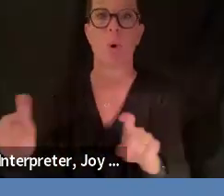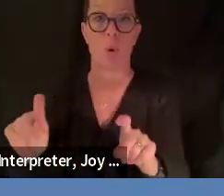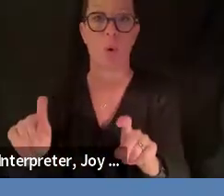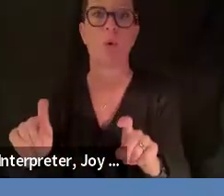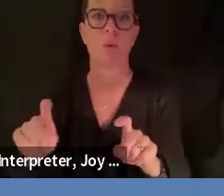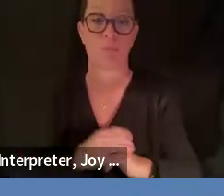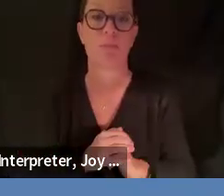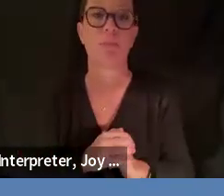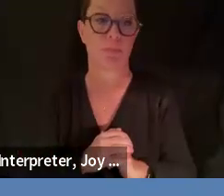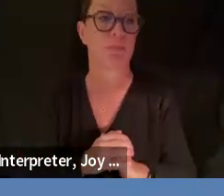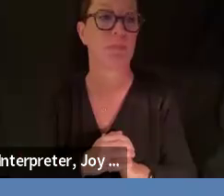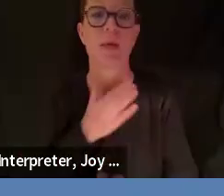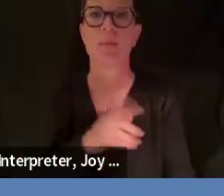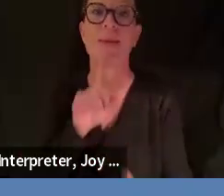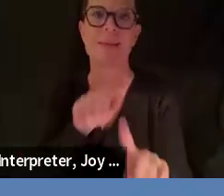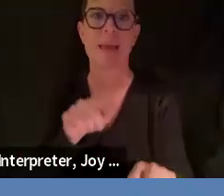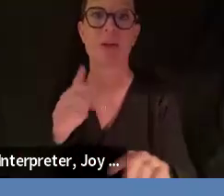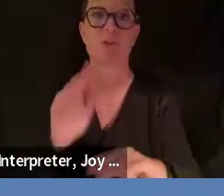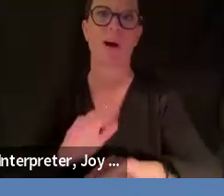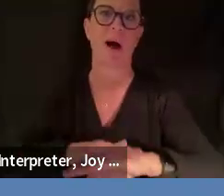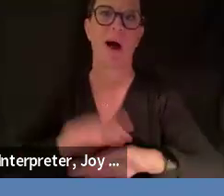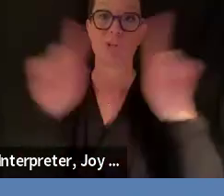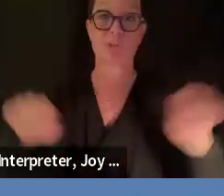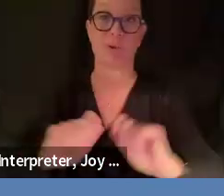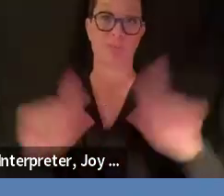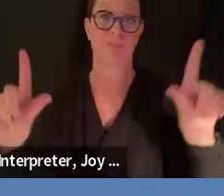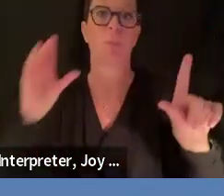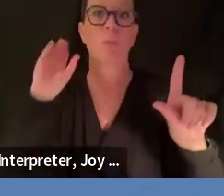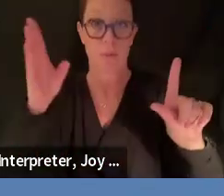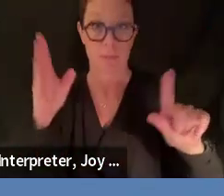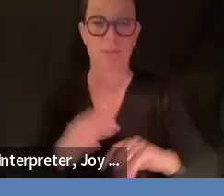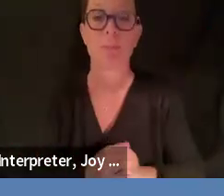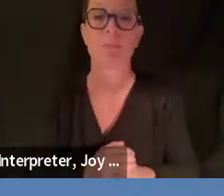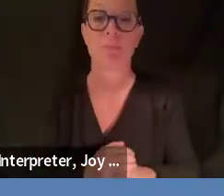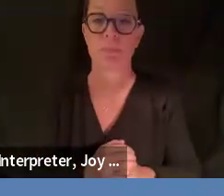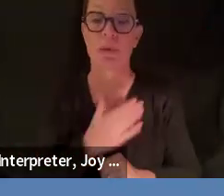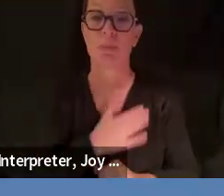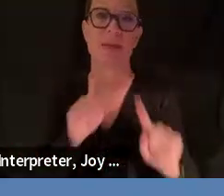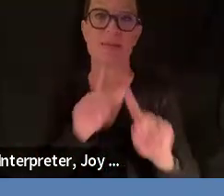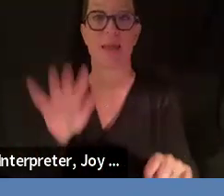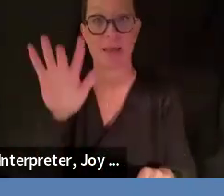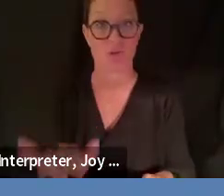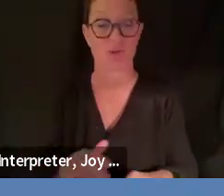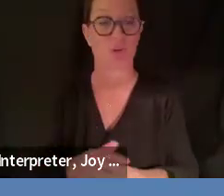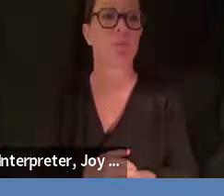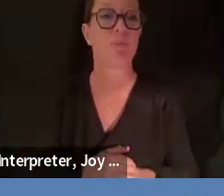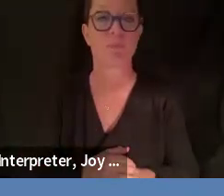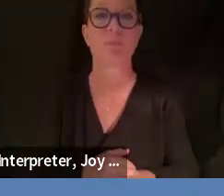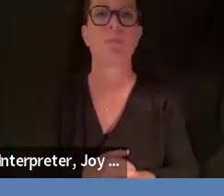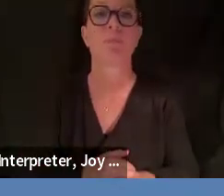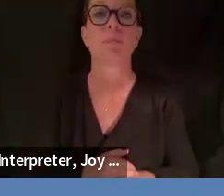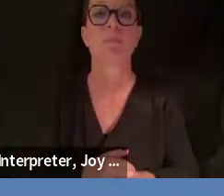question. It should pop up on your screen momentarily, and I will go ahead and read the question to you all